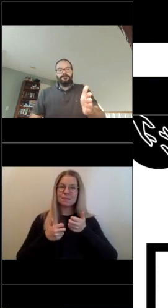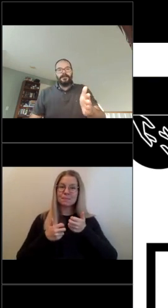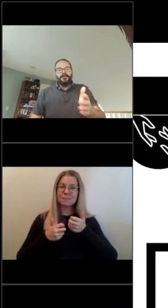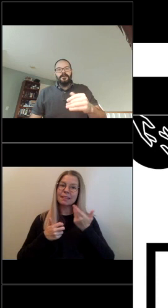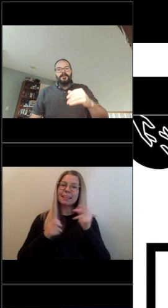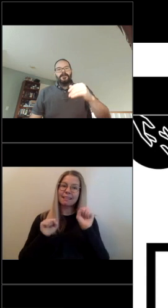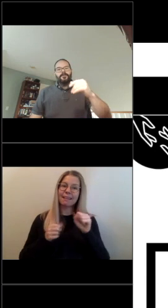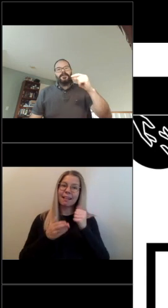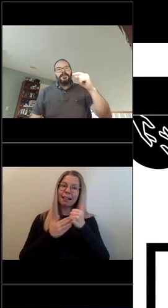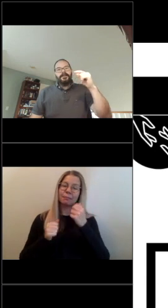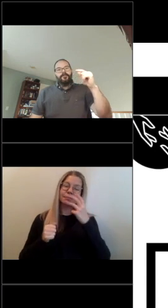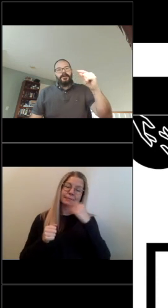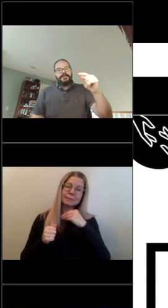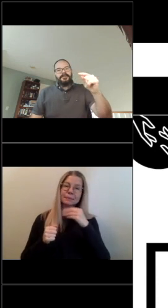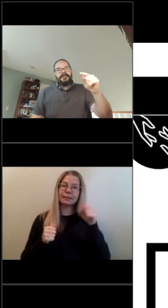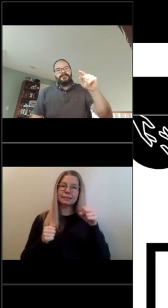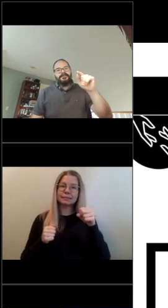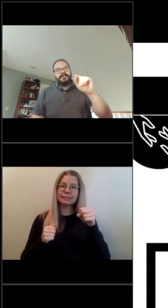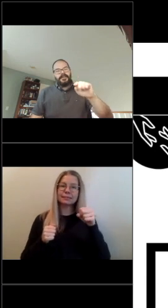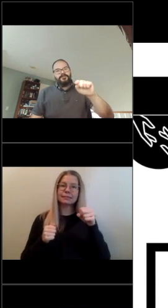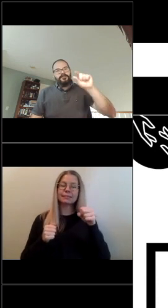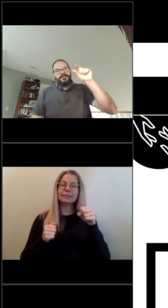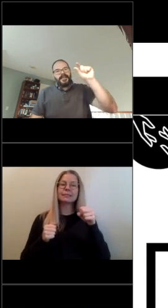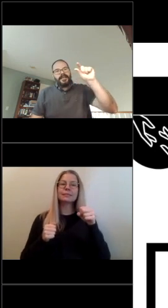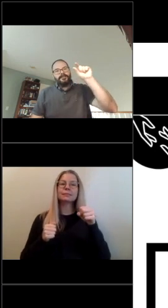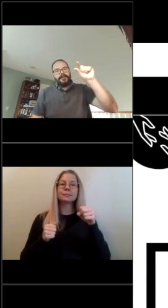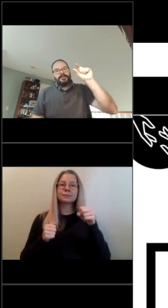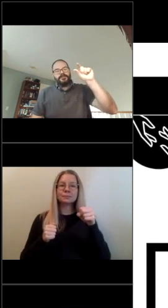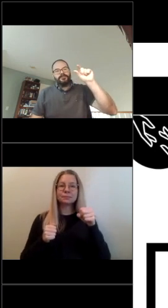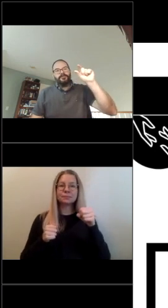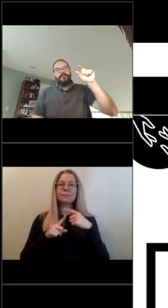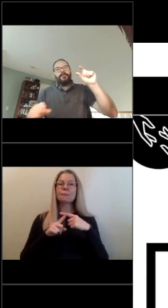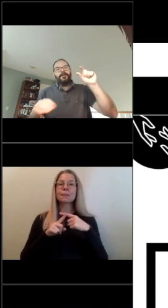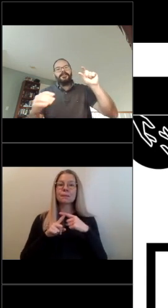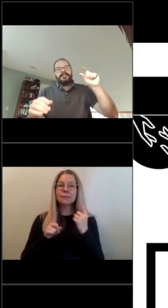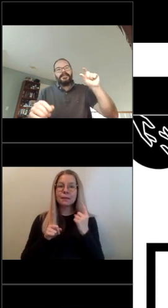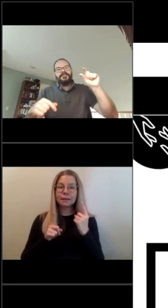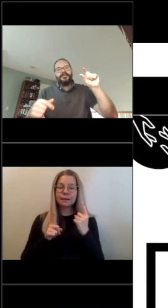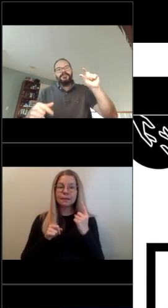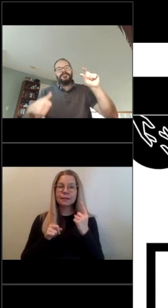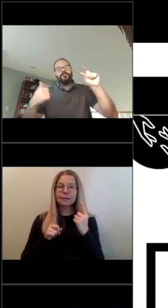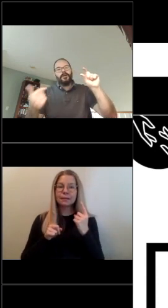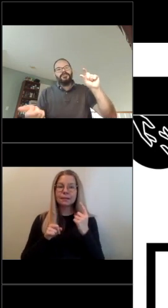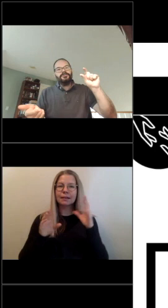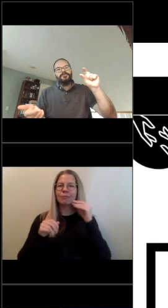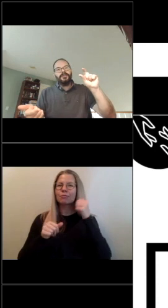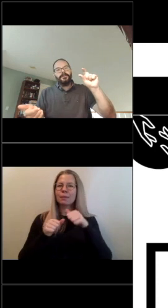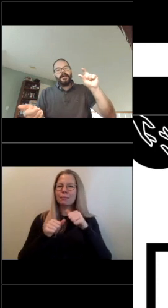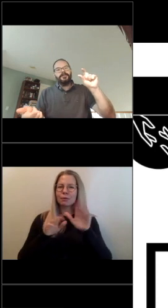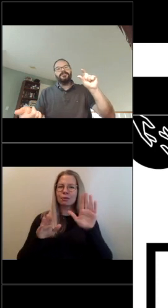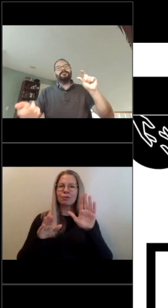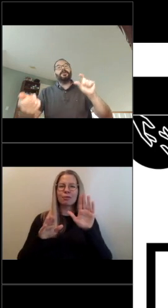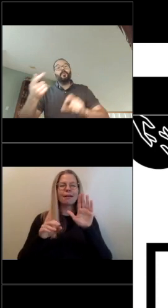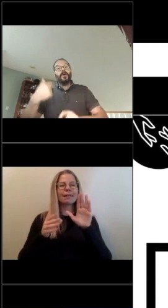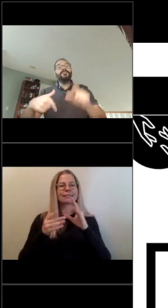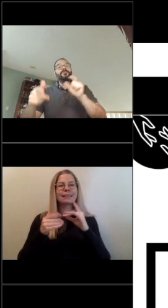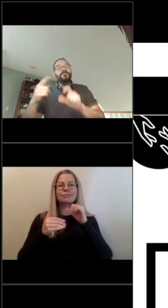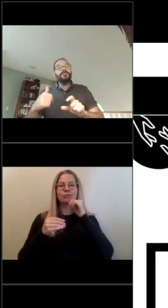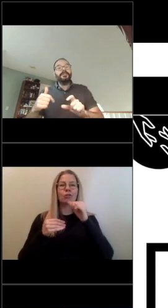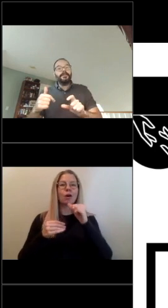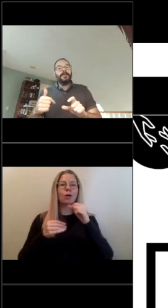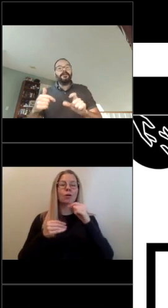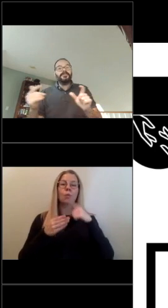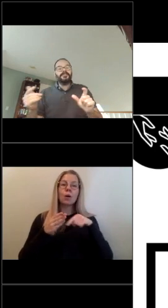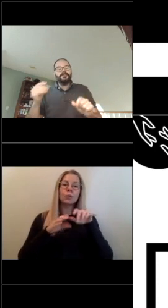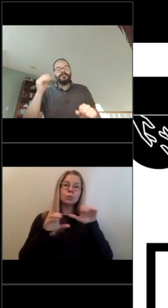asleep. What it does, if you take melatonin, remember I said it's not just what you do that matters, but when you